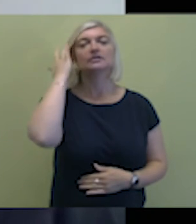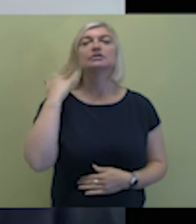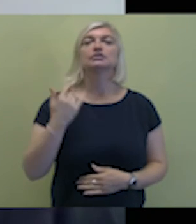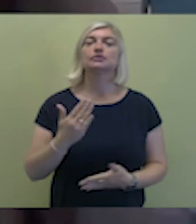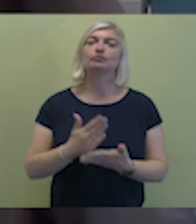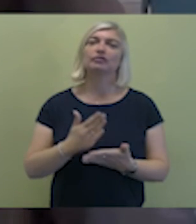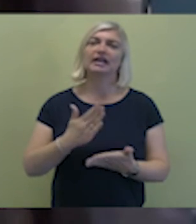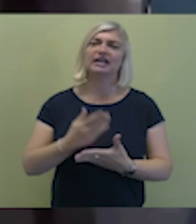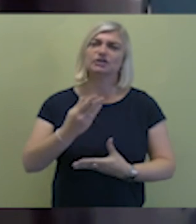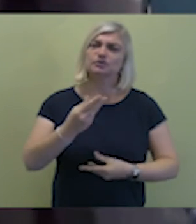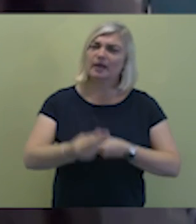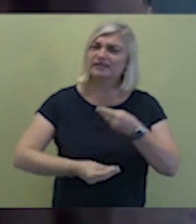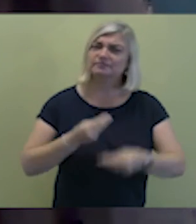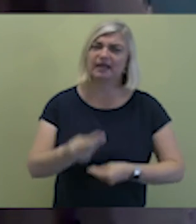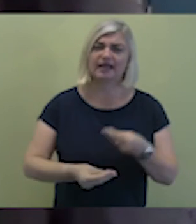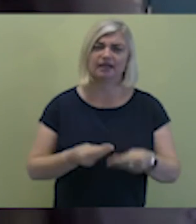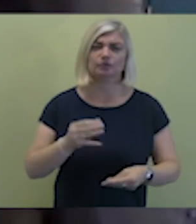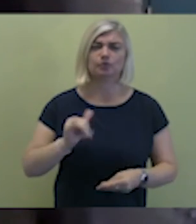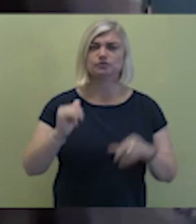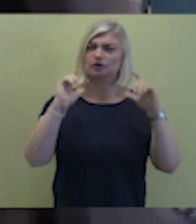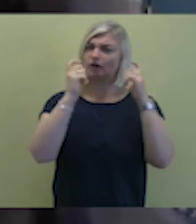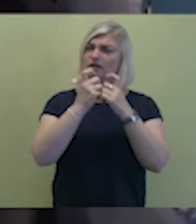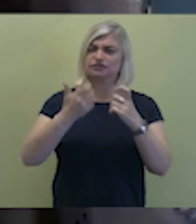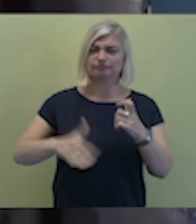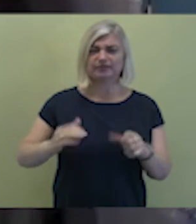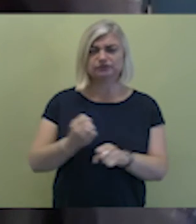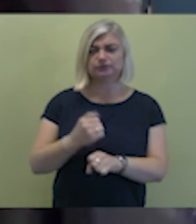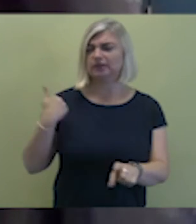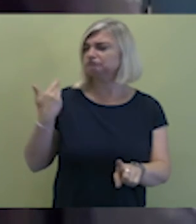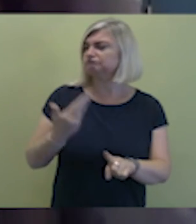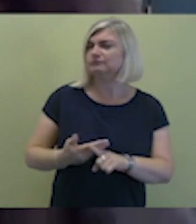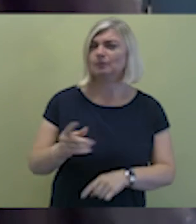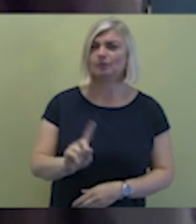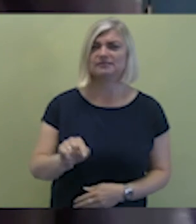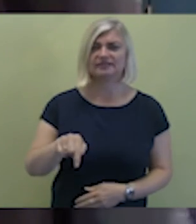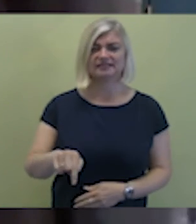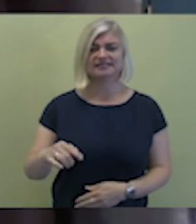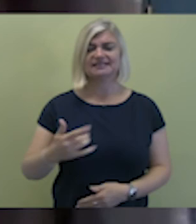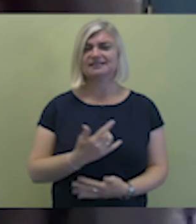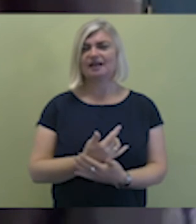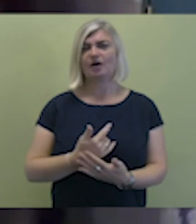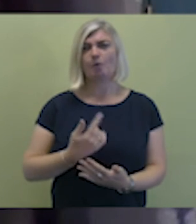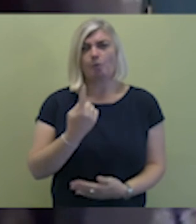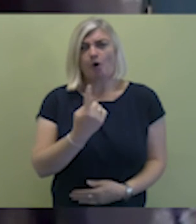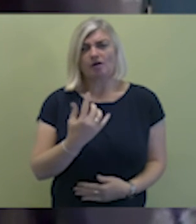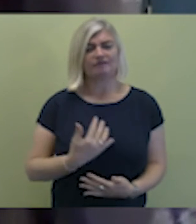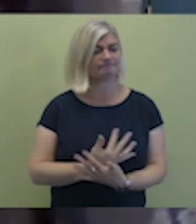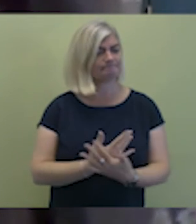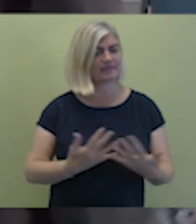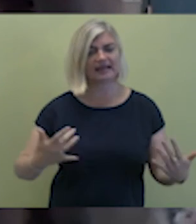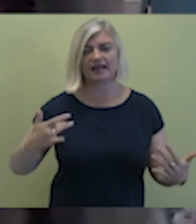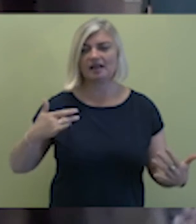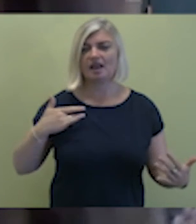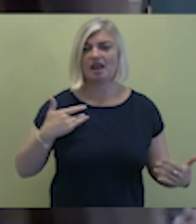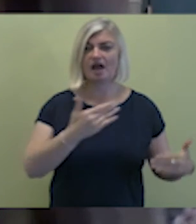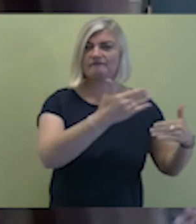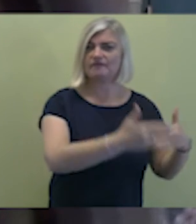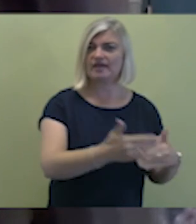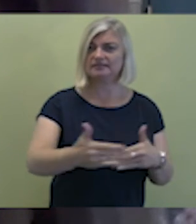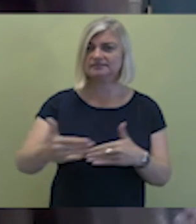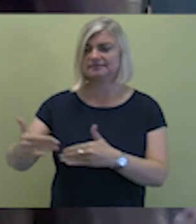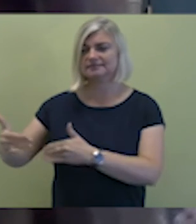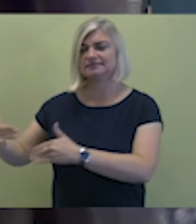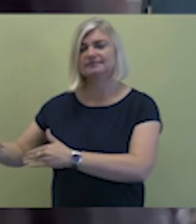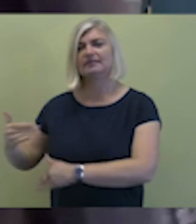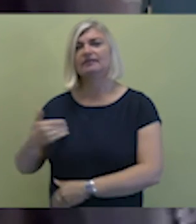give you a little context as to what we've been up to, this is one of our many live events to support anyone who is thinking about studying with us at